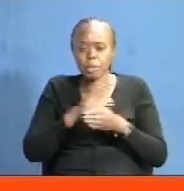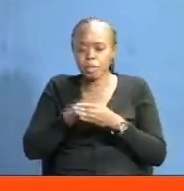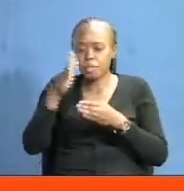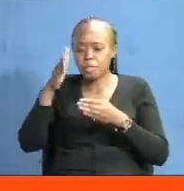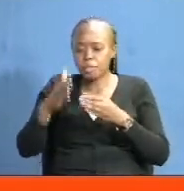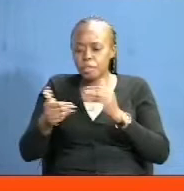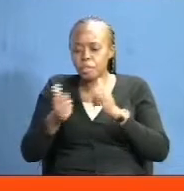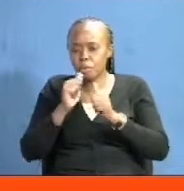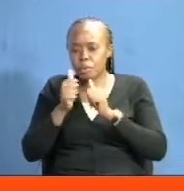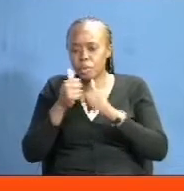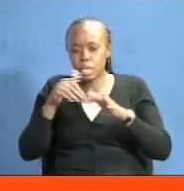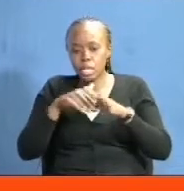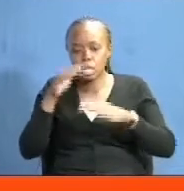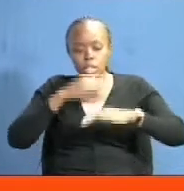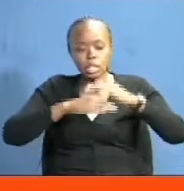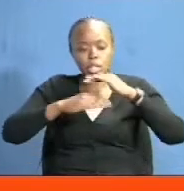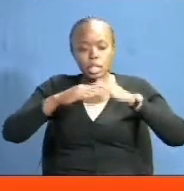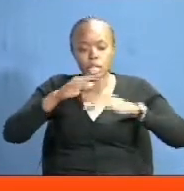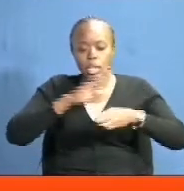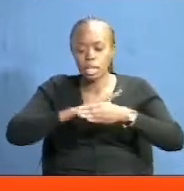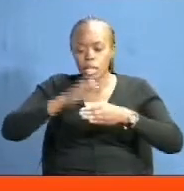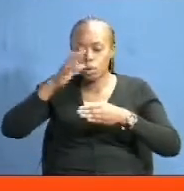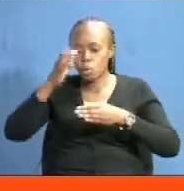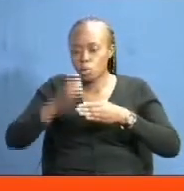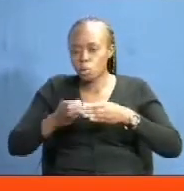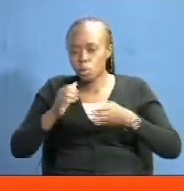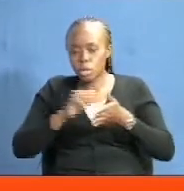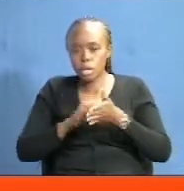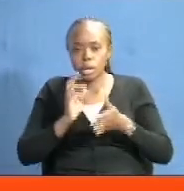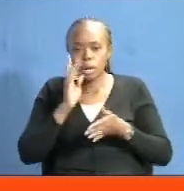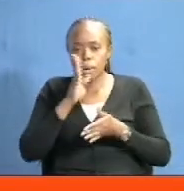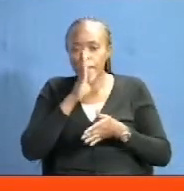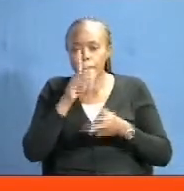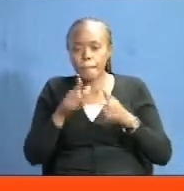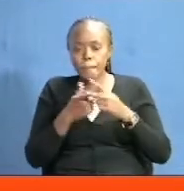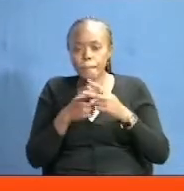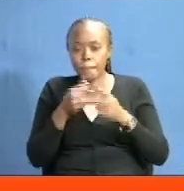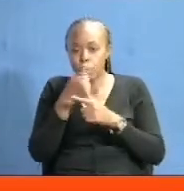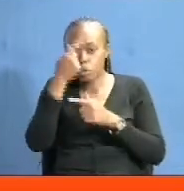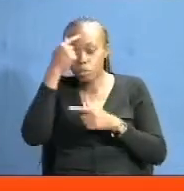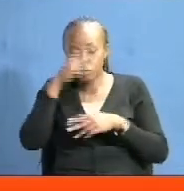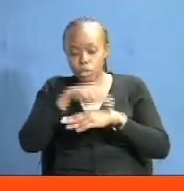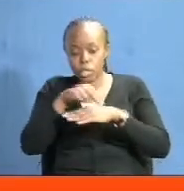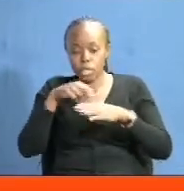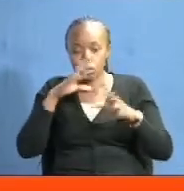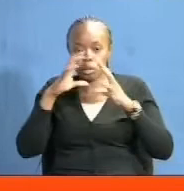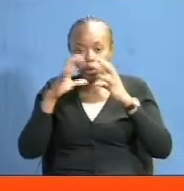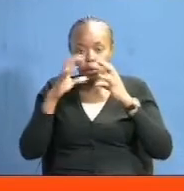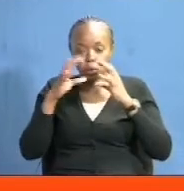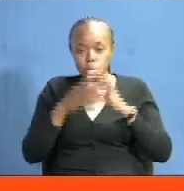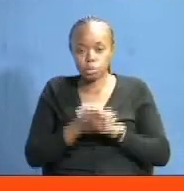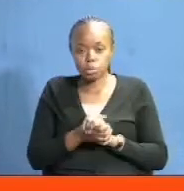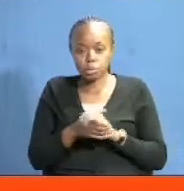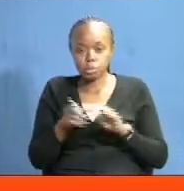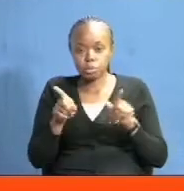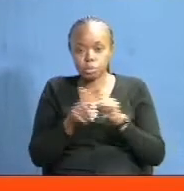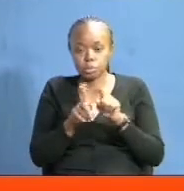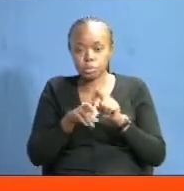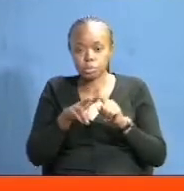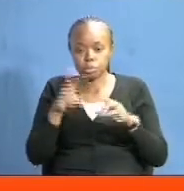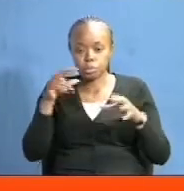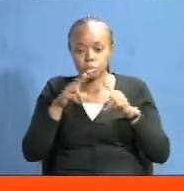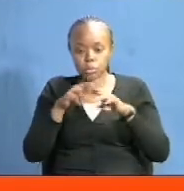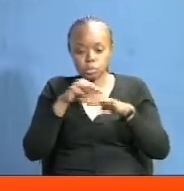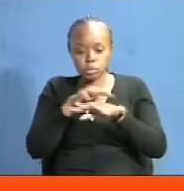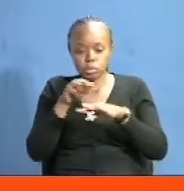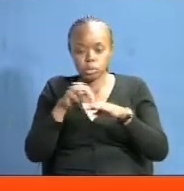within universities. If they end within universities, that will be the starting point for the national conversation. As we head to the national elections,